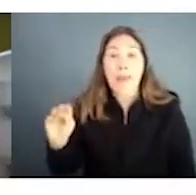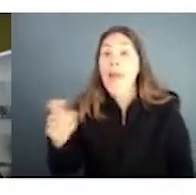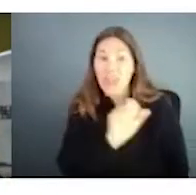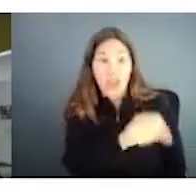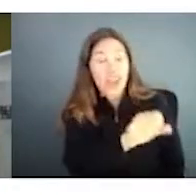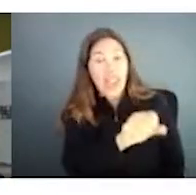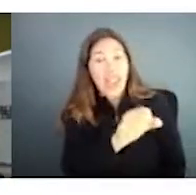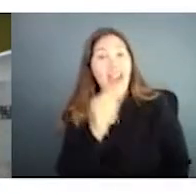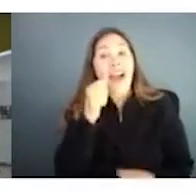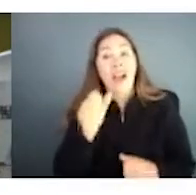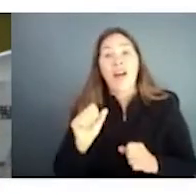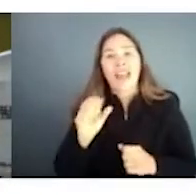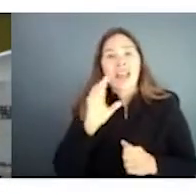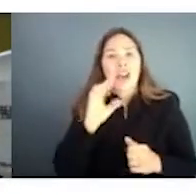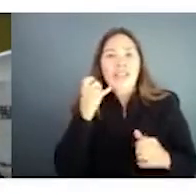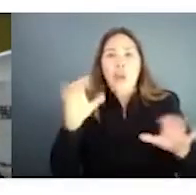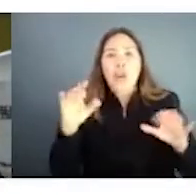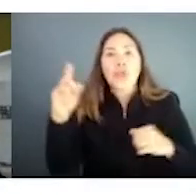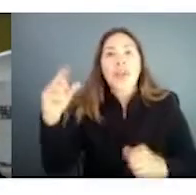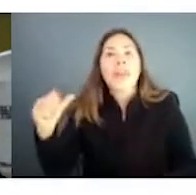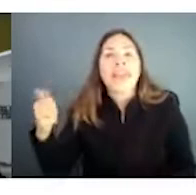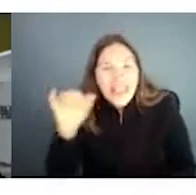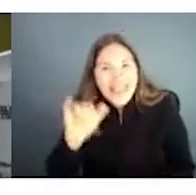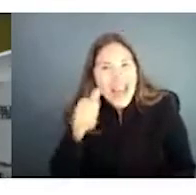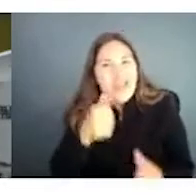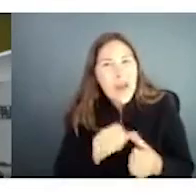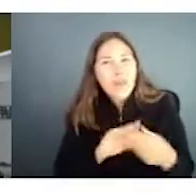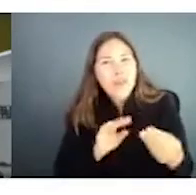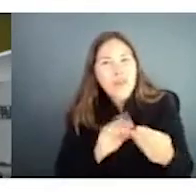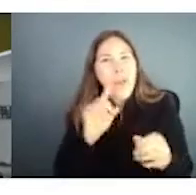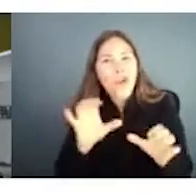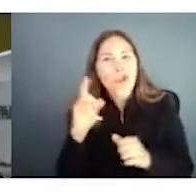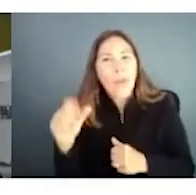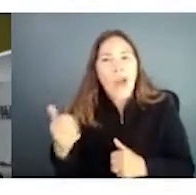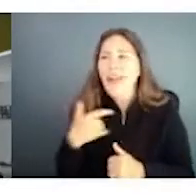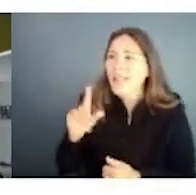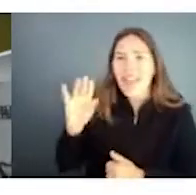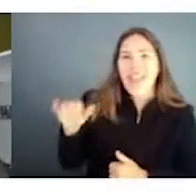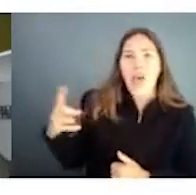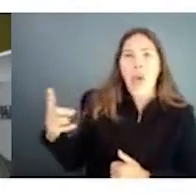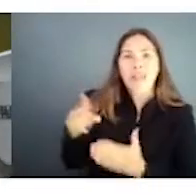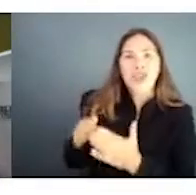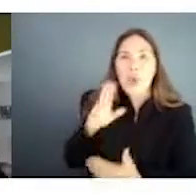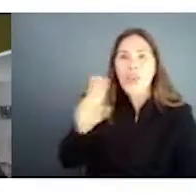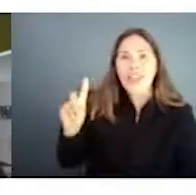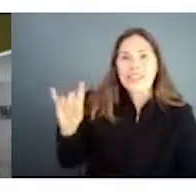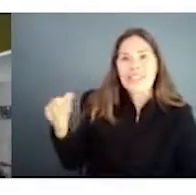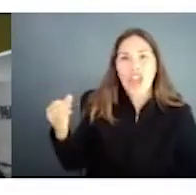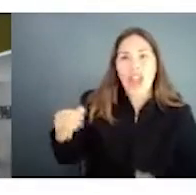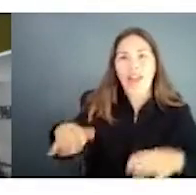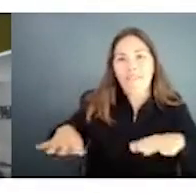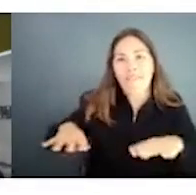that thing where it's like, if you want to do something else, I go back to my student who did the DJ stuff. By helping